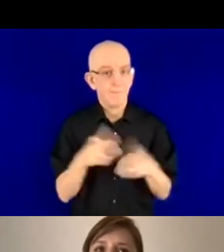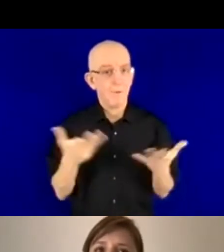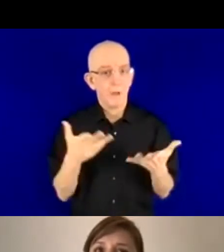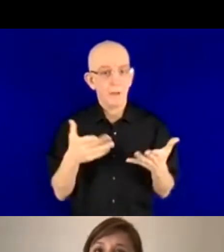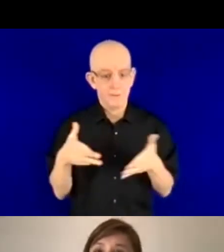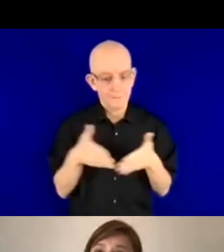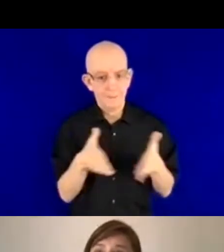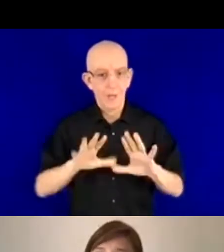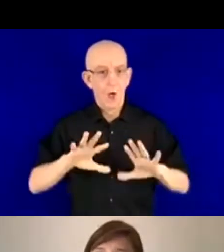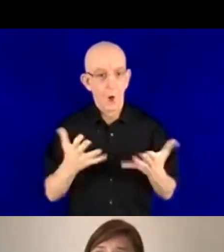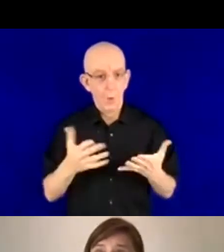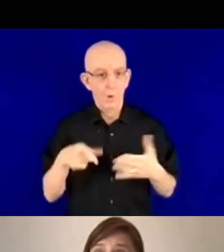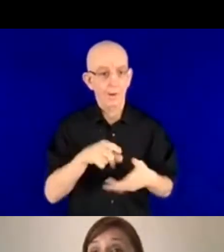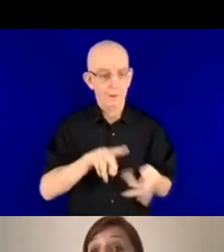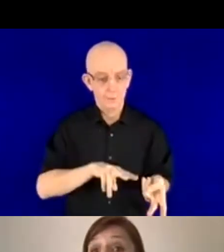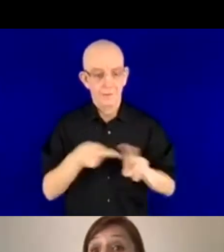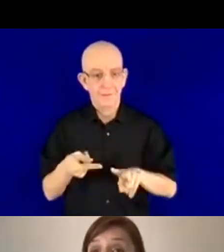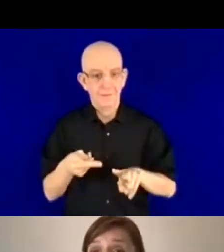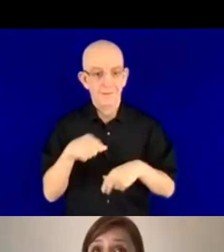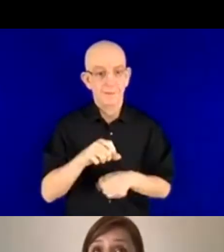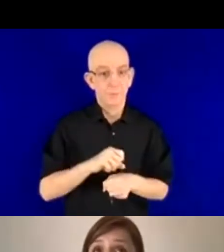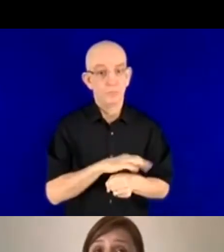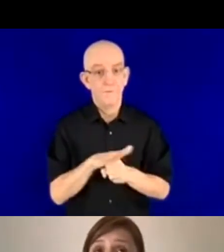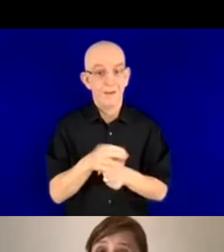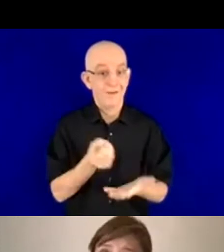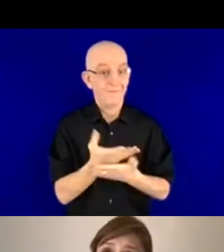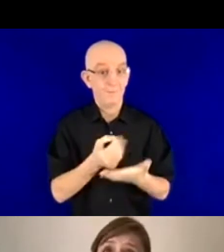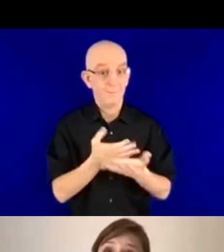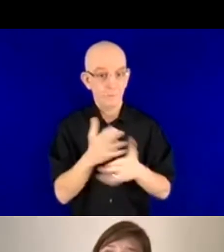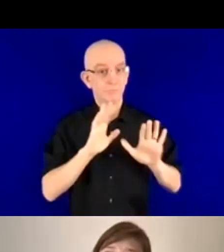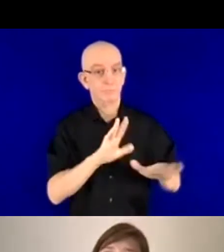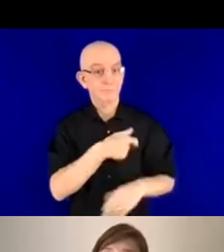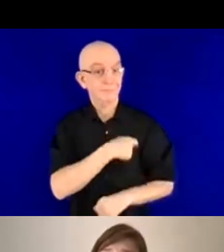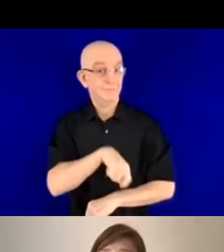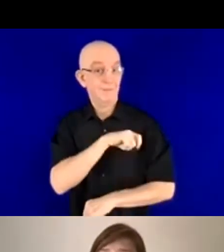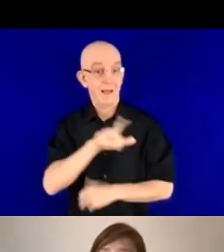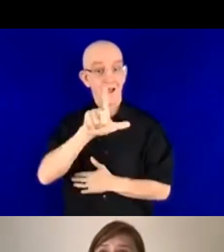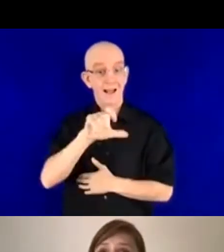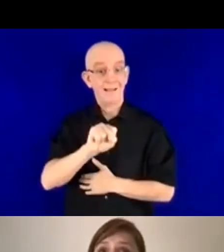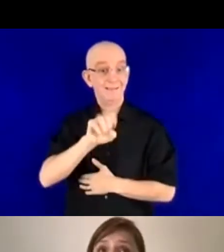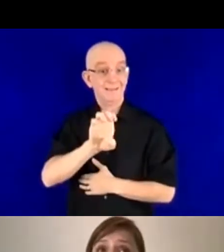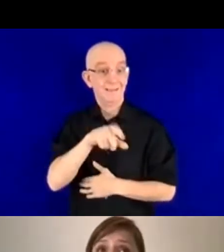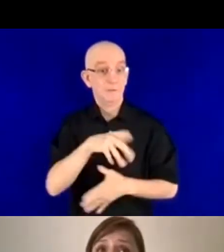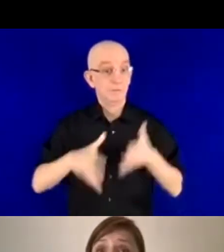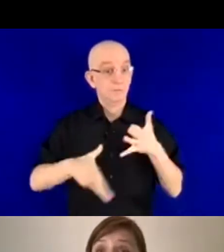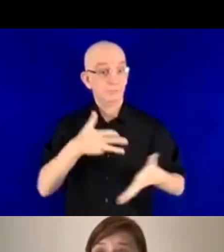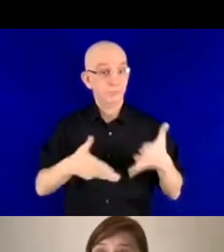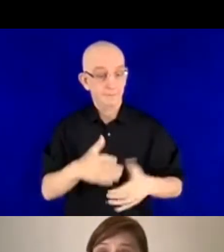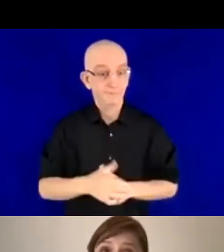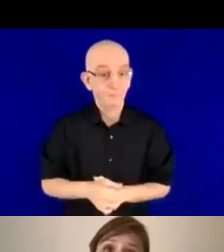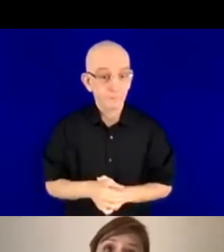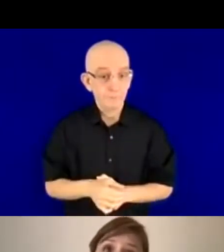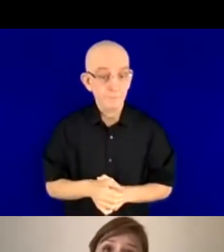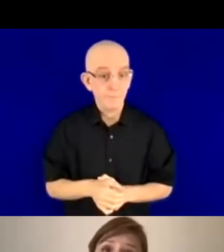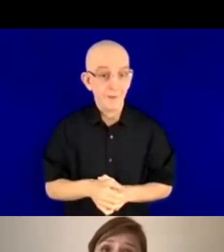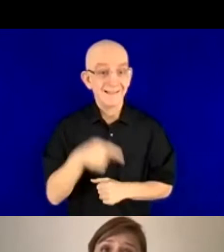So these type of studies offer us one way to stop and to take stock of the current situation and the impact